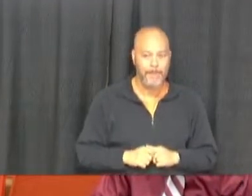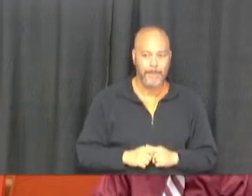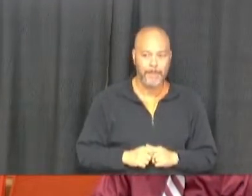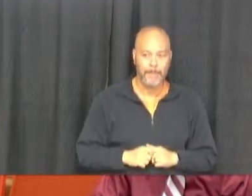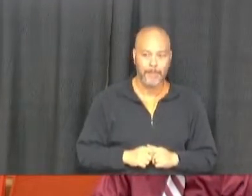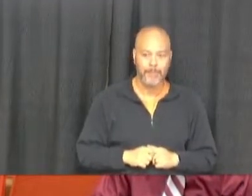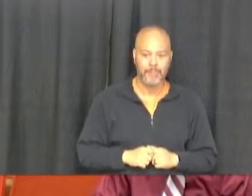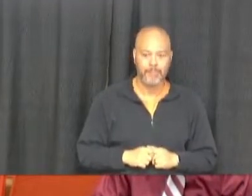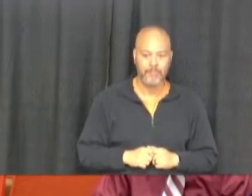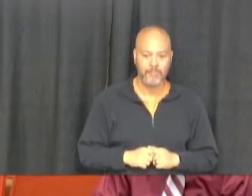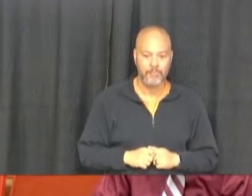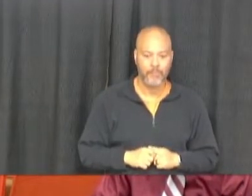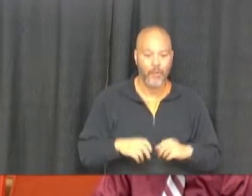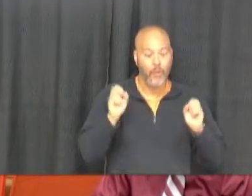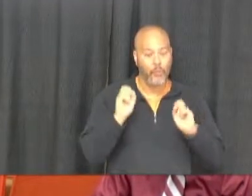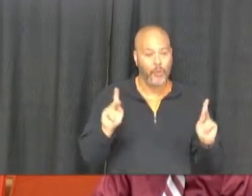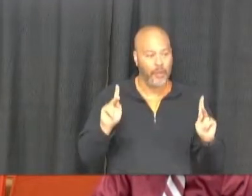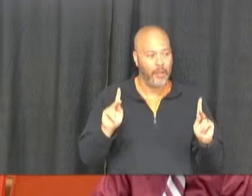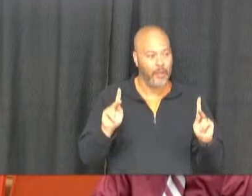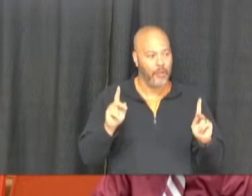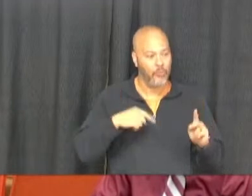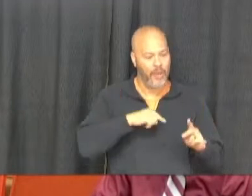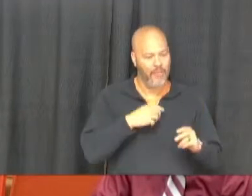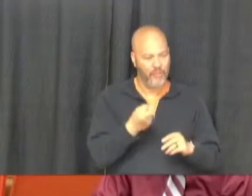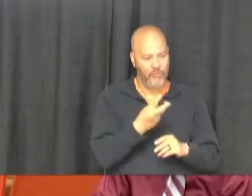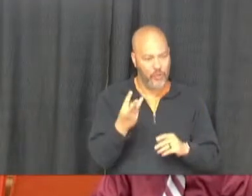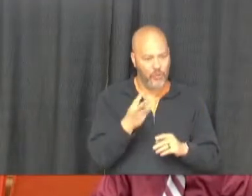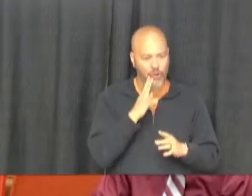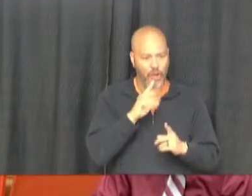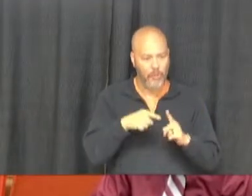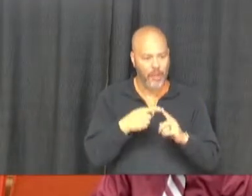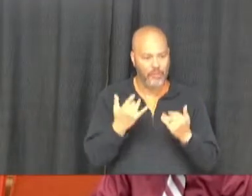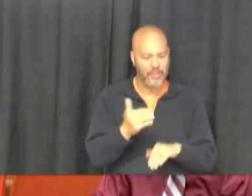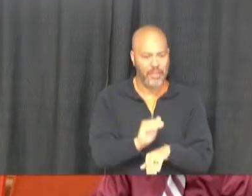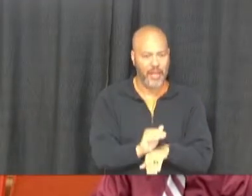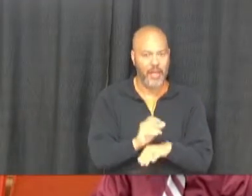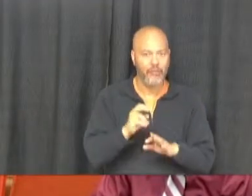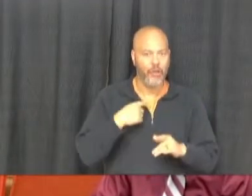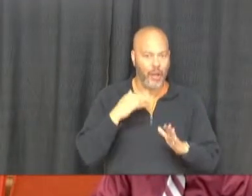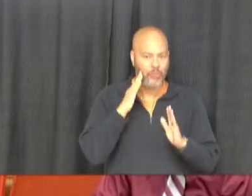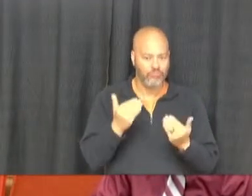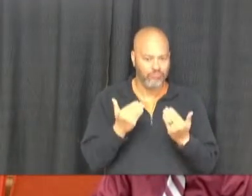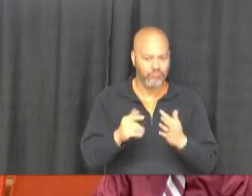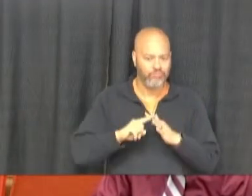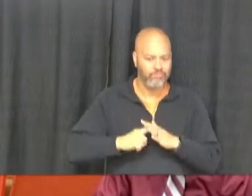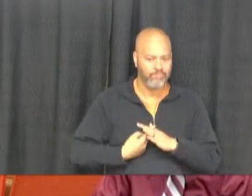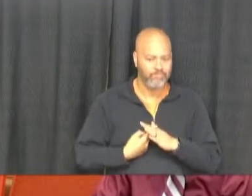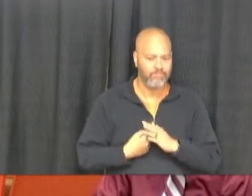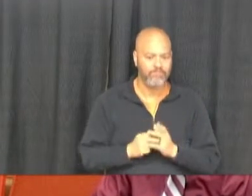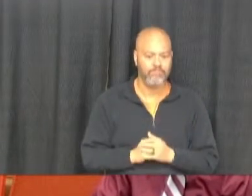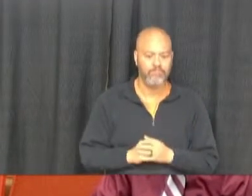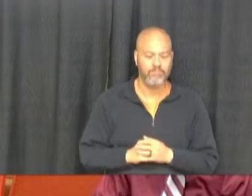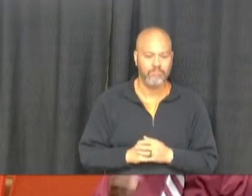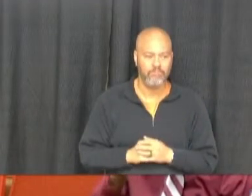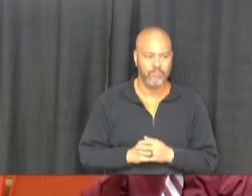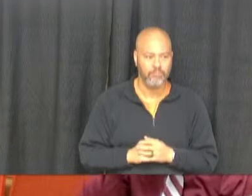go. All right, we got quite a few to get through tonight, so I'll get right to it.